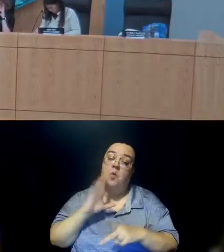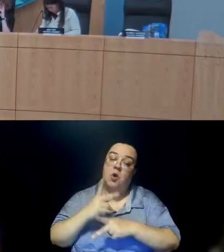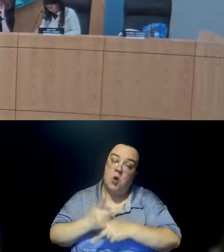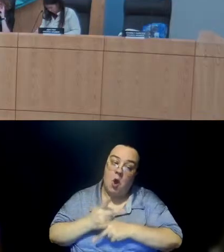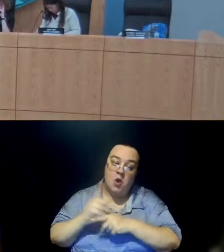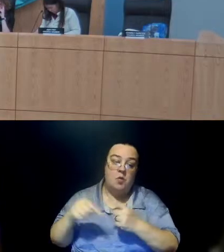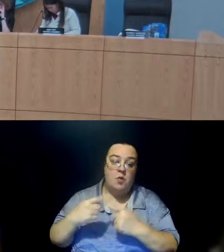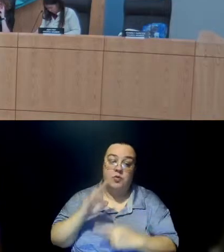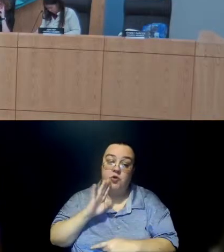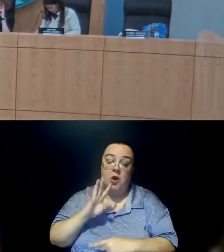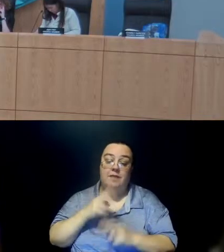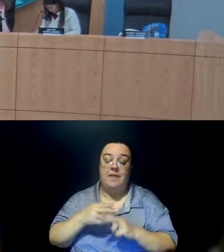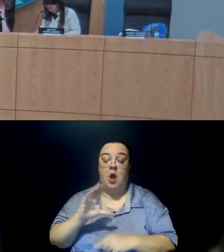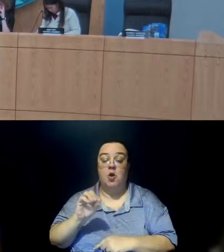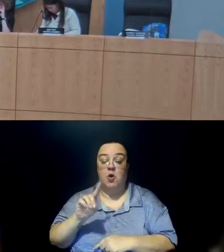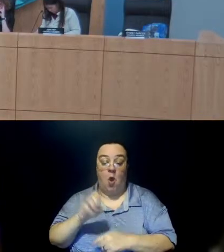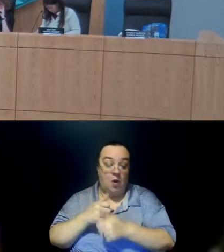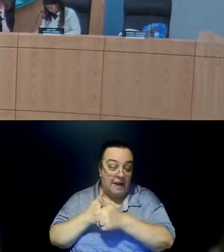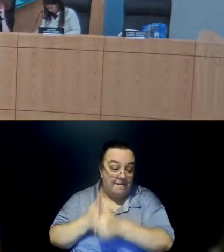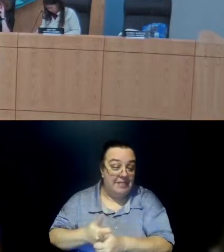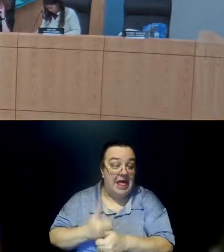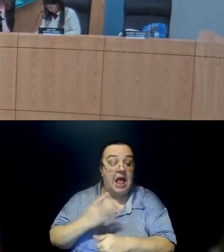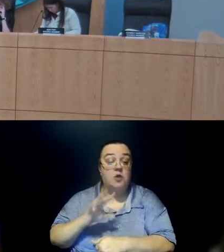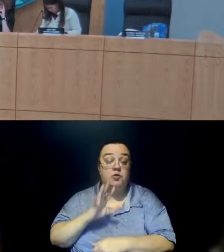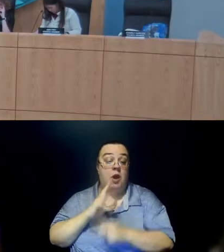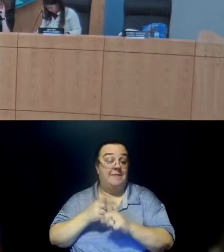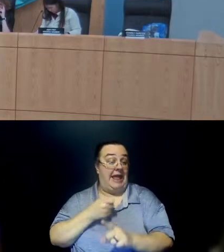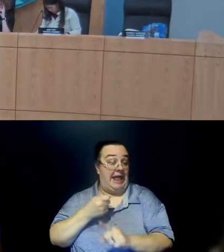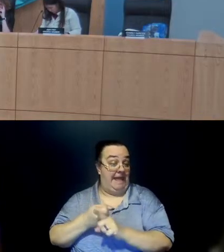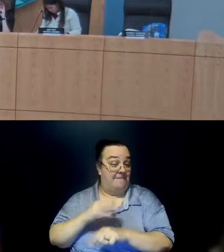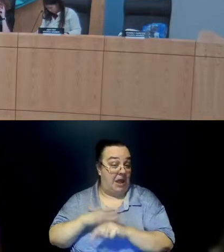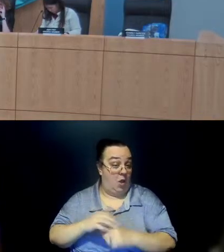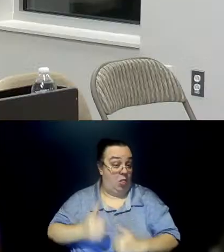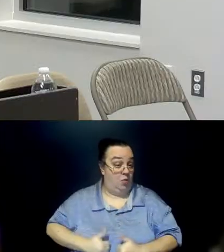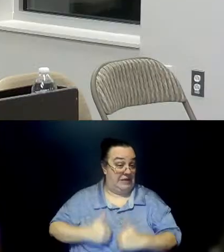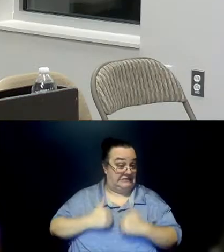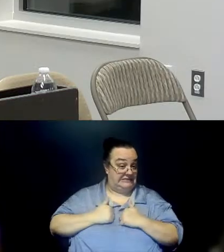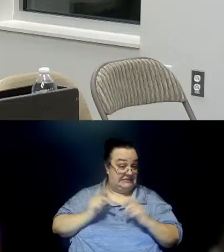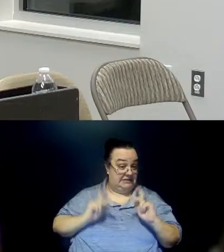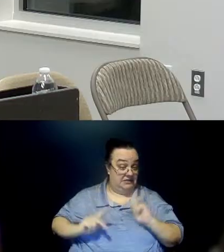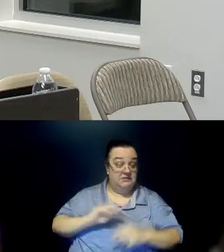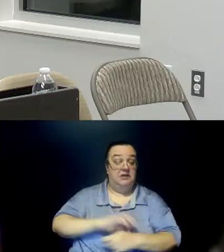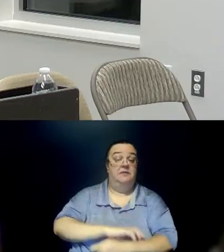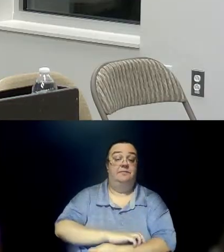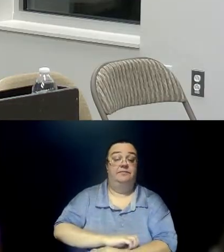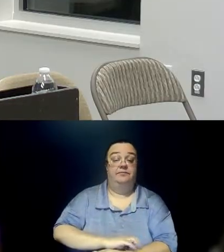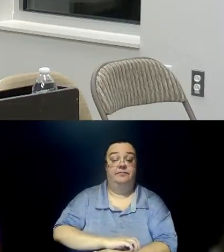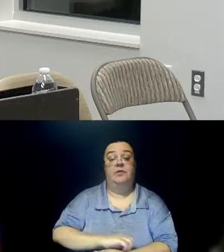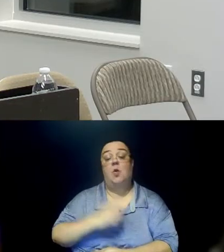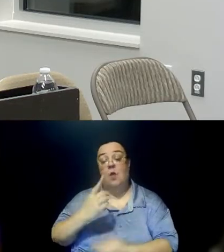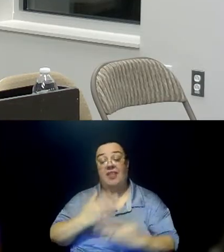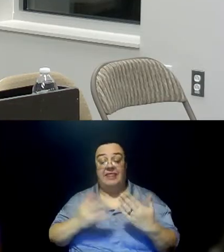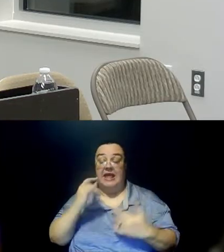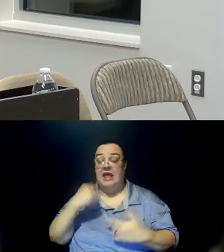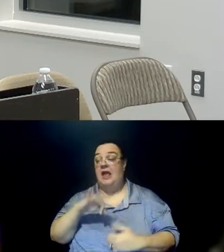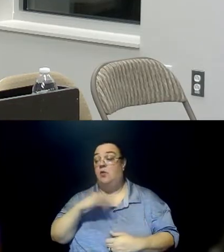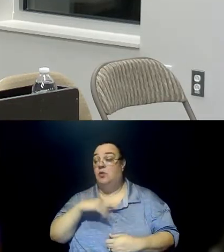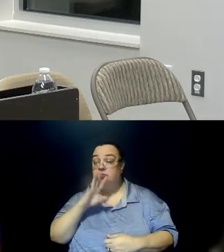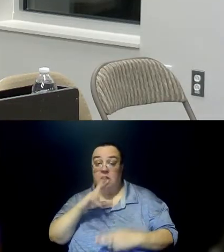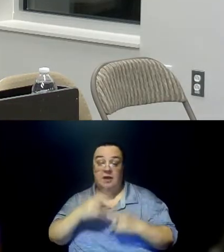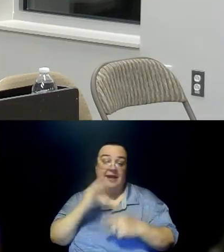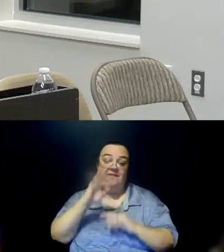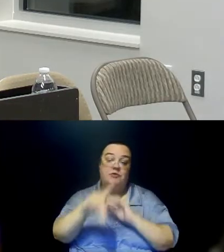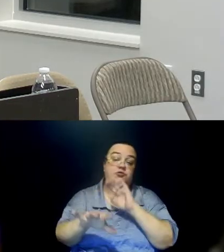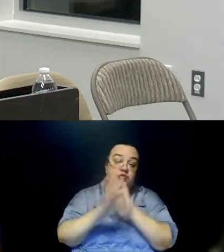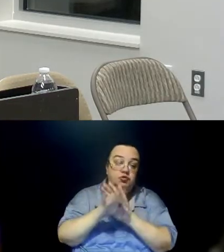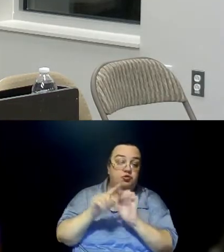code compliance and we're talking about impact on residents. It's one thing when we're talking about whether or not you choose to park in an area